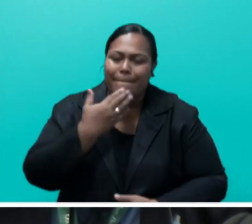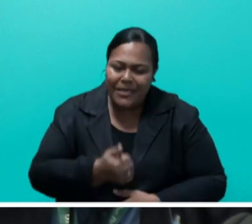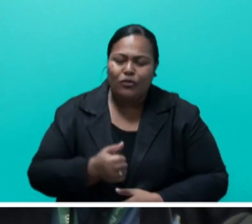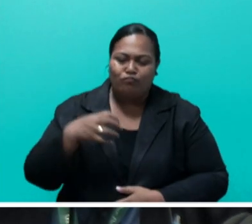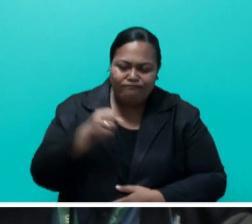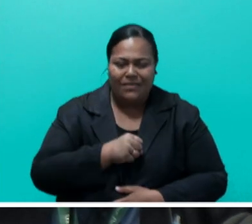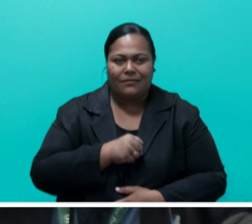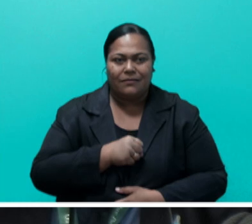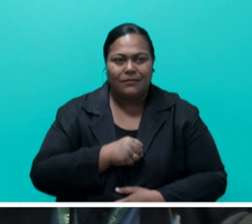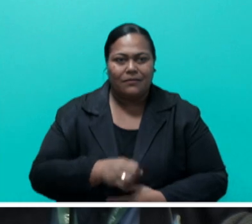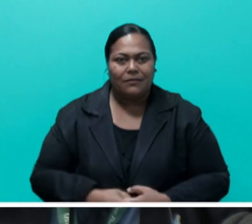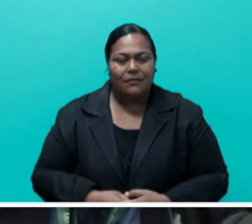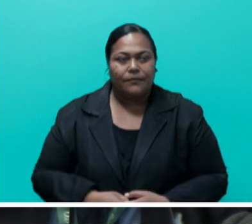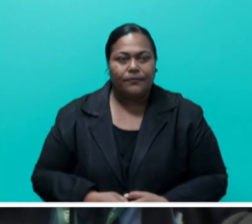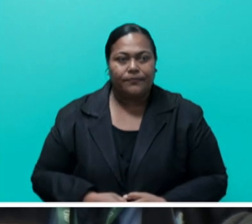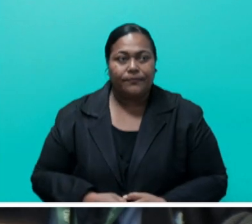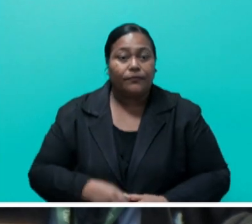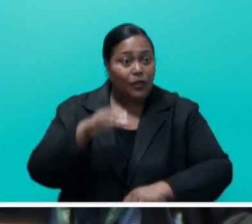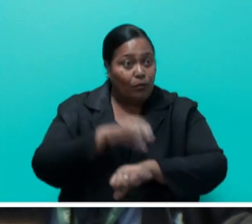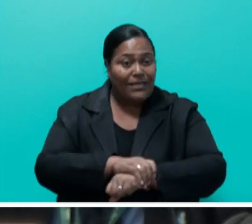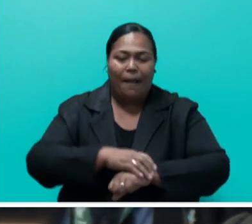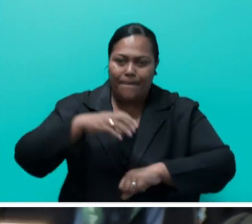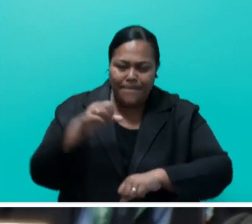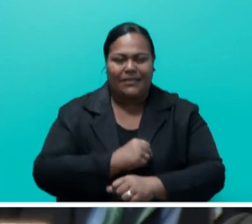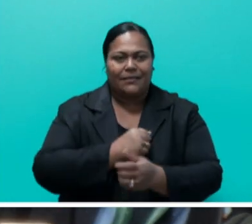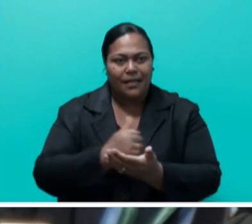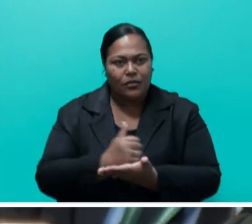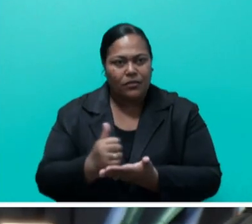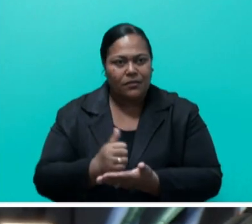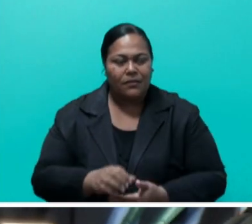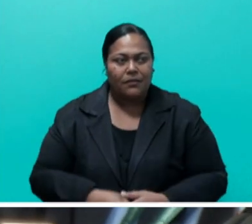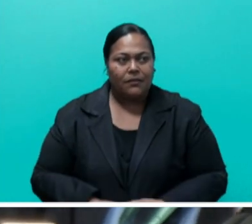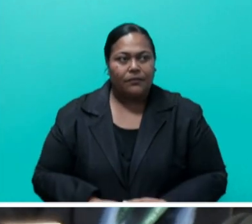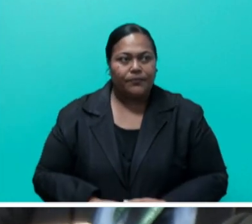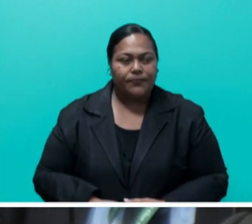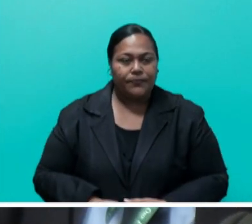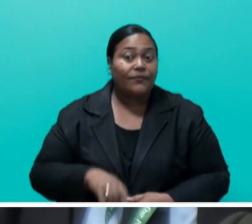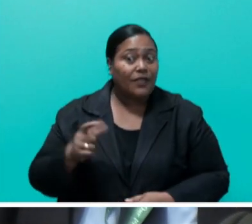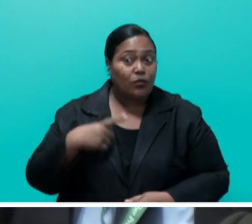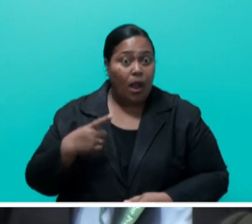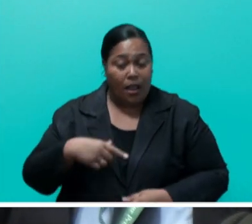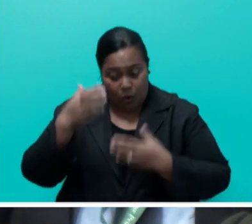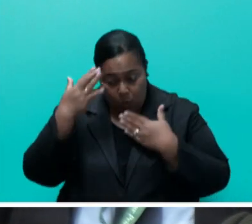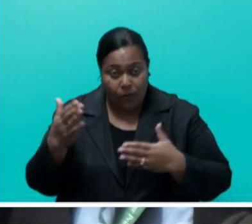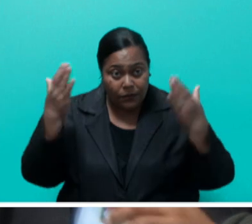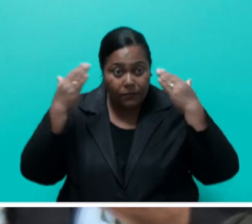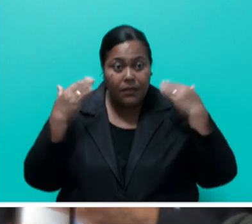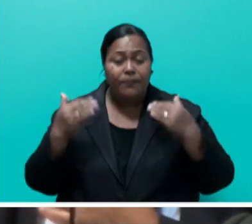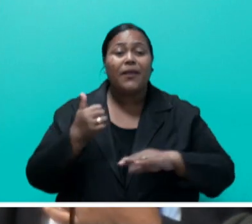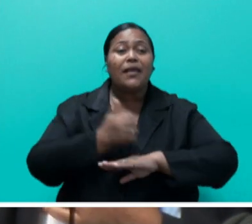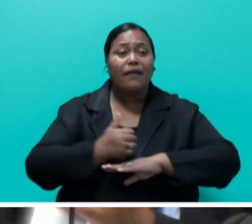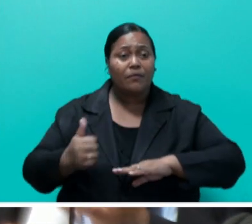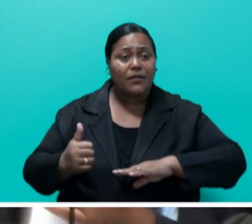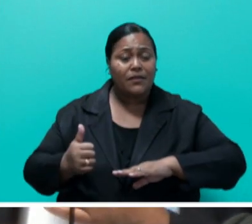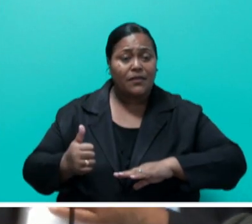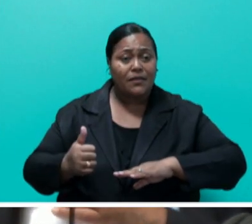them. And police must act on this. That is why, Honourable Speaker, Government Cabinet will